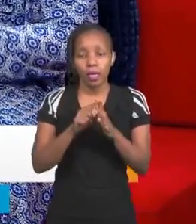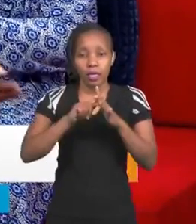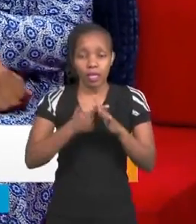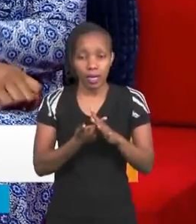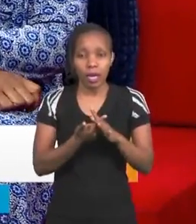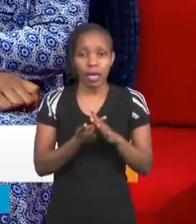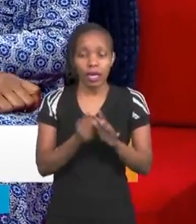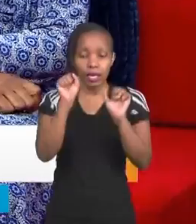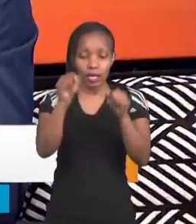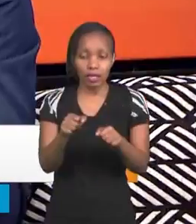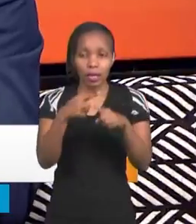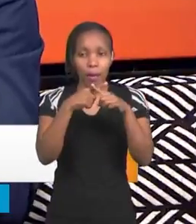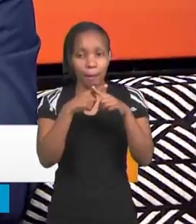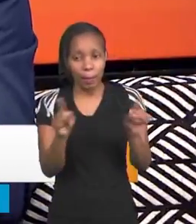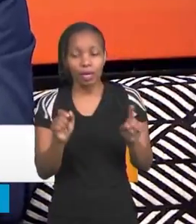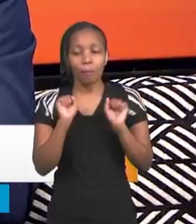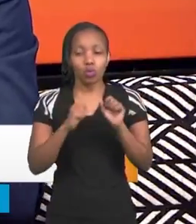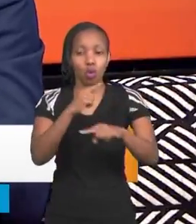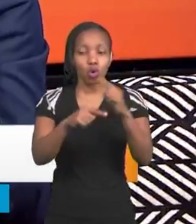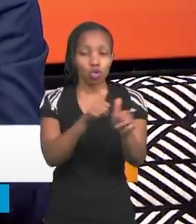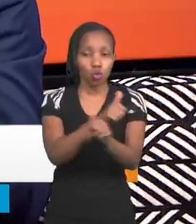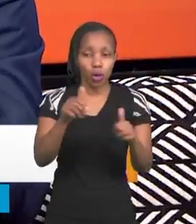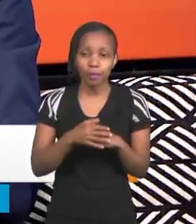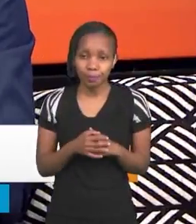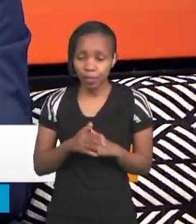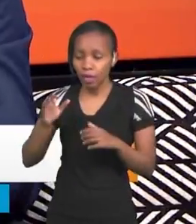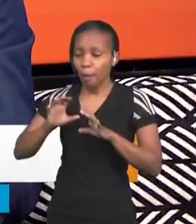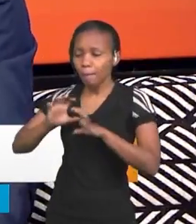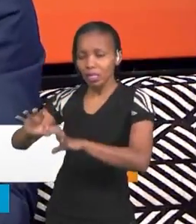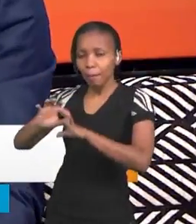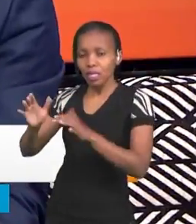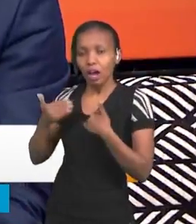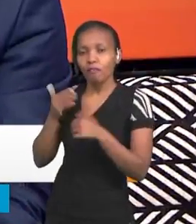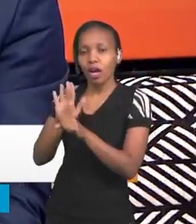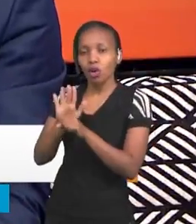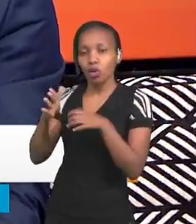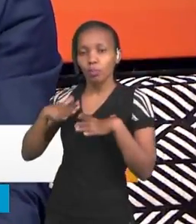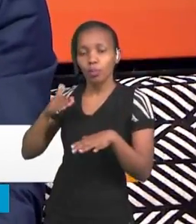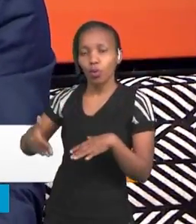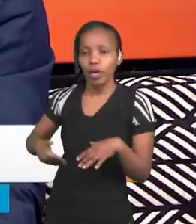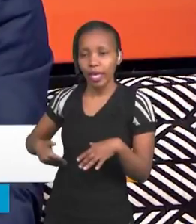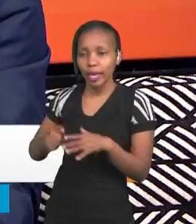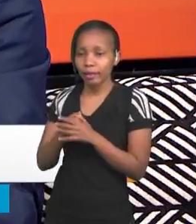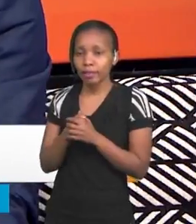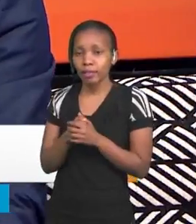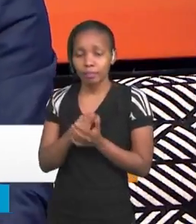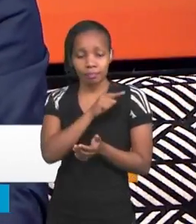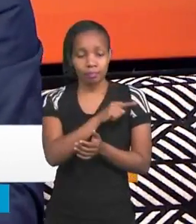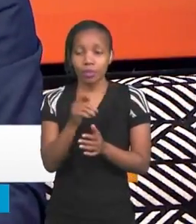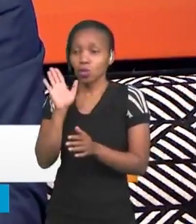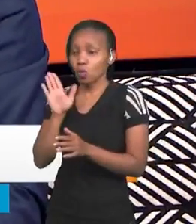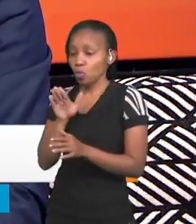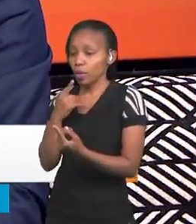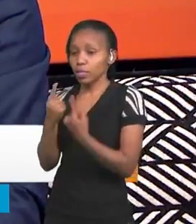Absolutely. Yeah. There's so much pressure. The young people are so much under pressure. And when she mentioned earlier that